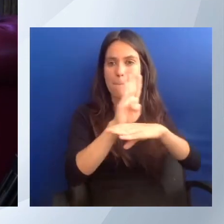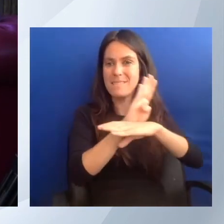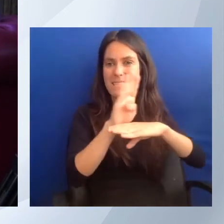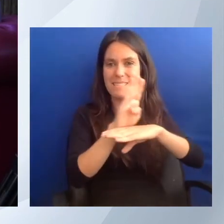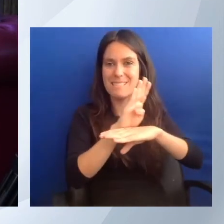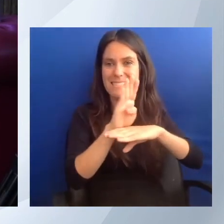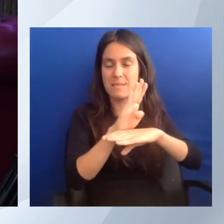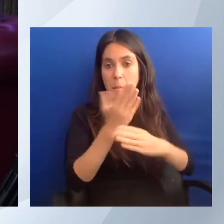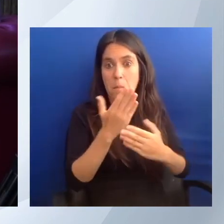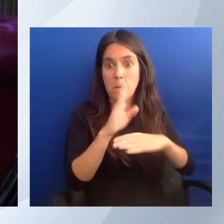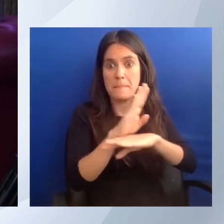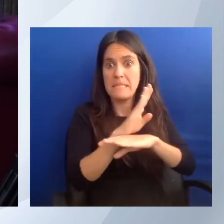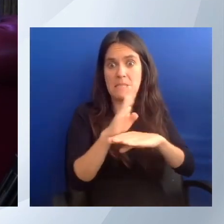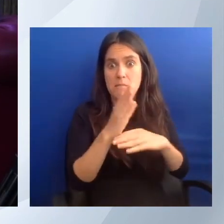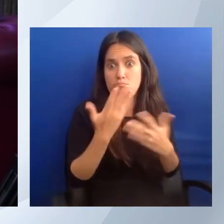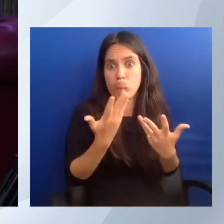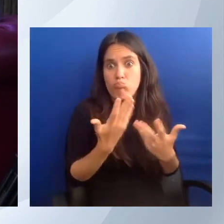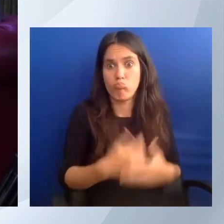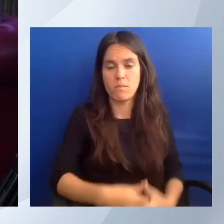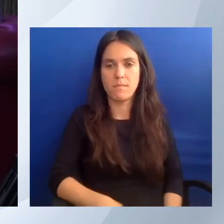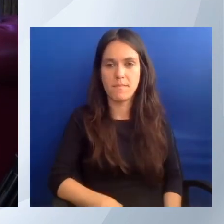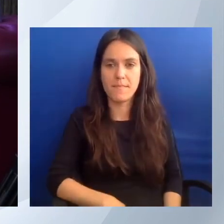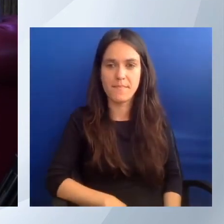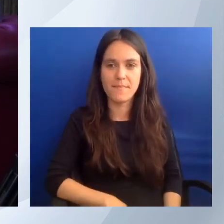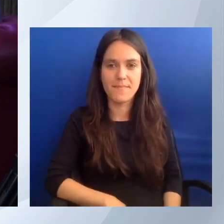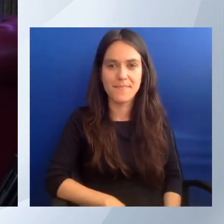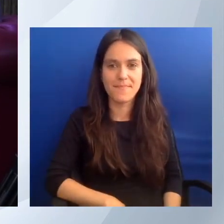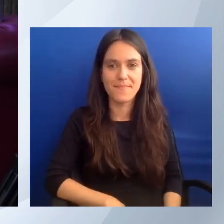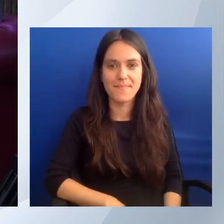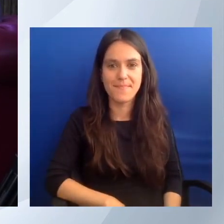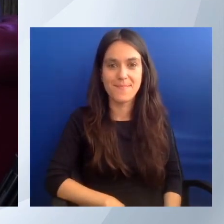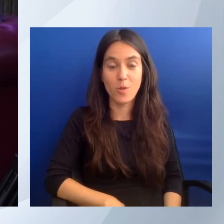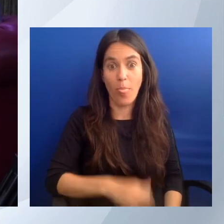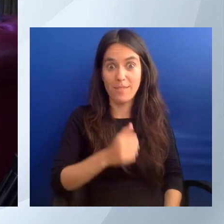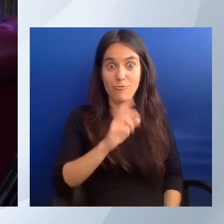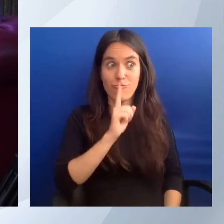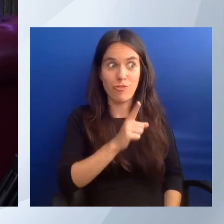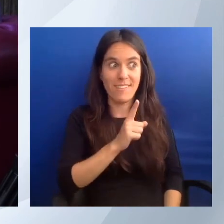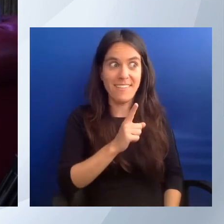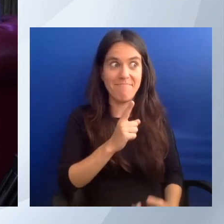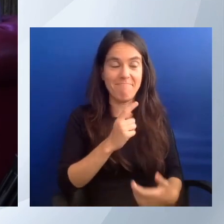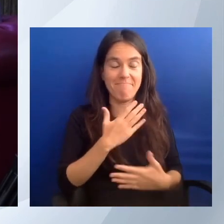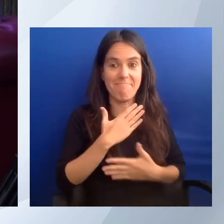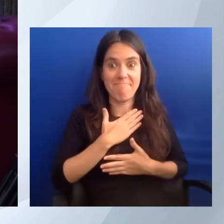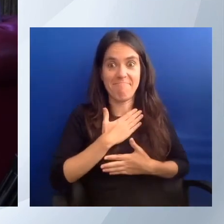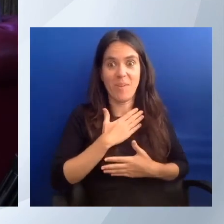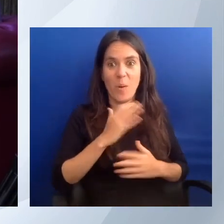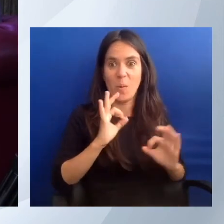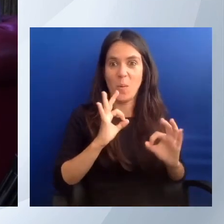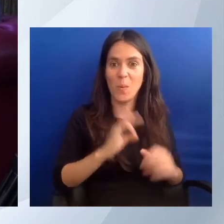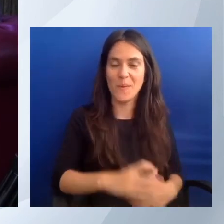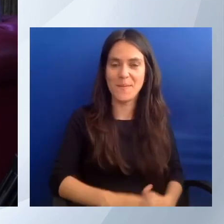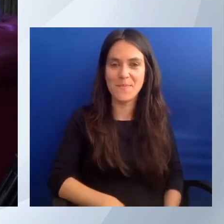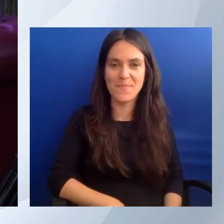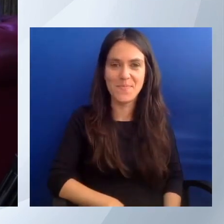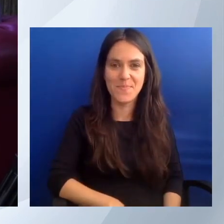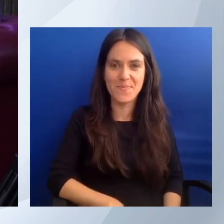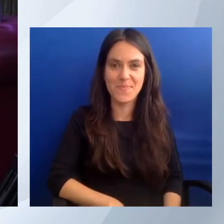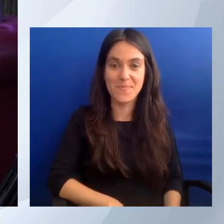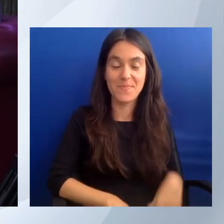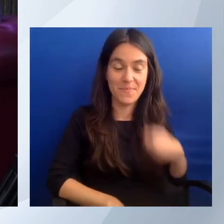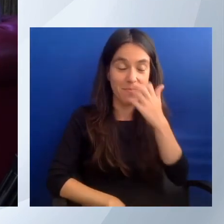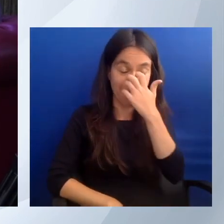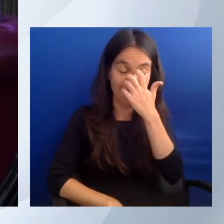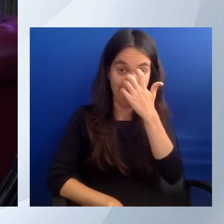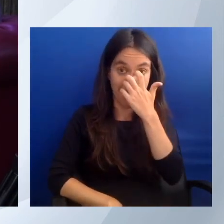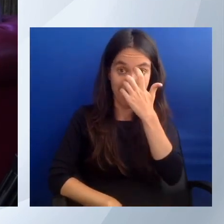problem, which is, of course, very cool. Yeah. For 12 cents a month. So yeah, that's awesome. It's better